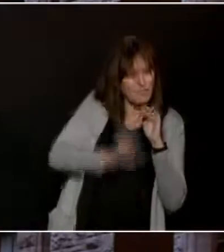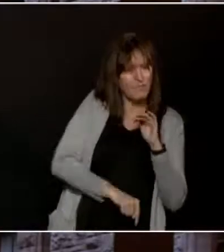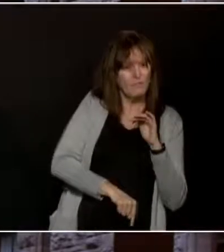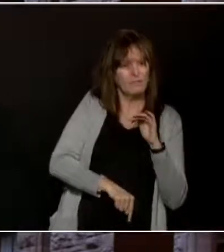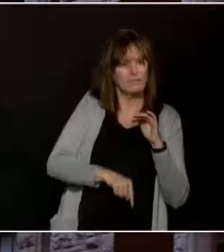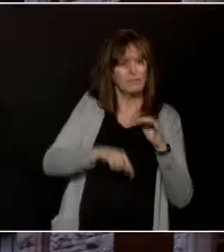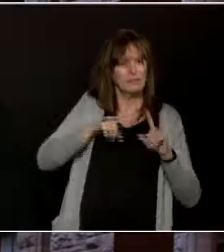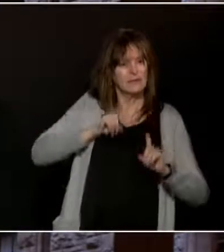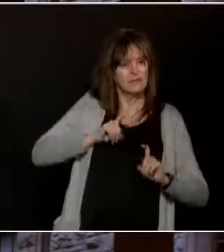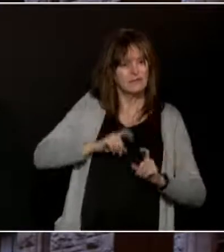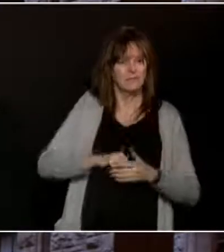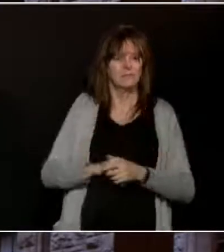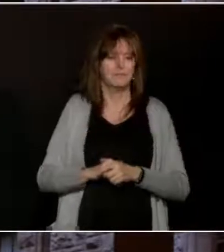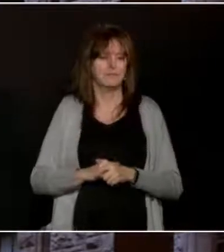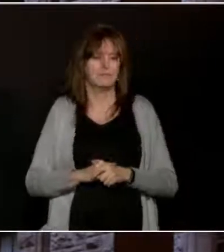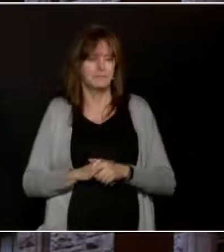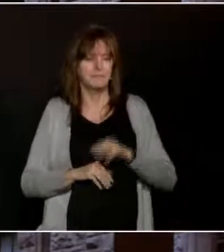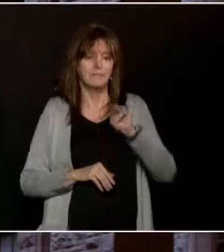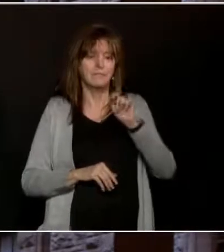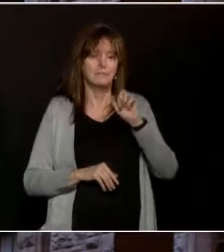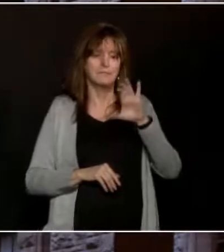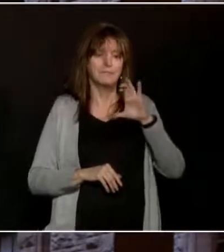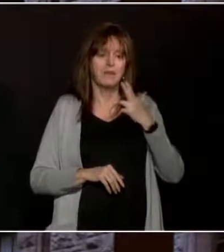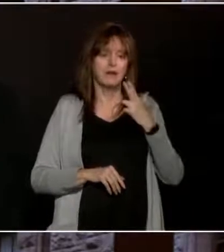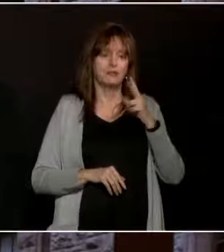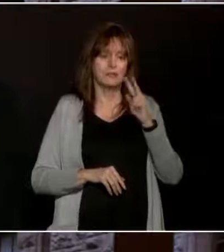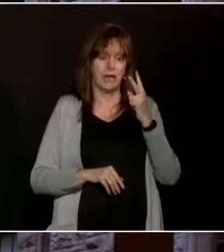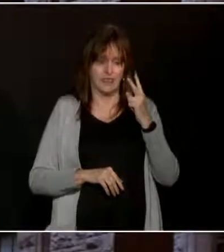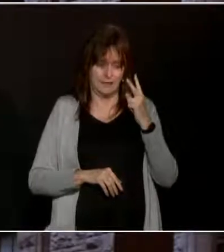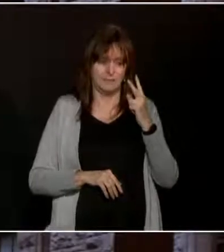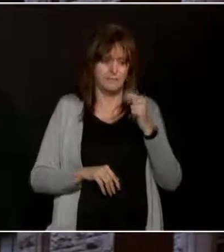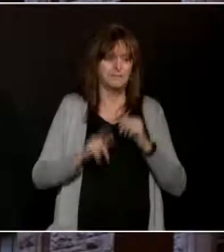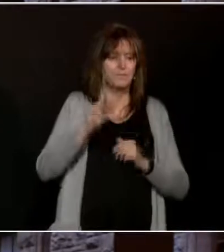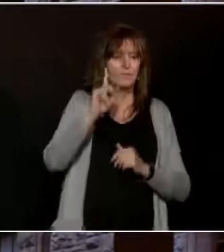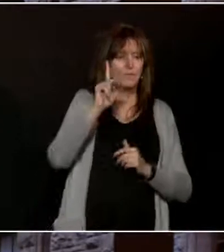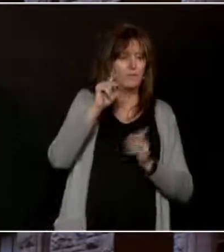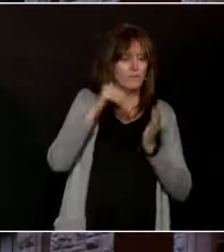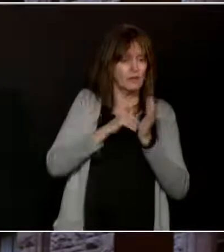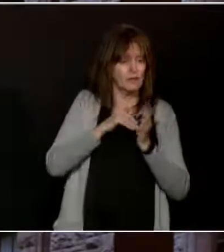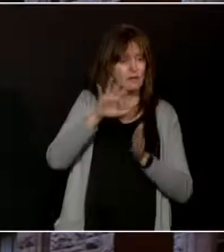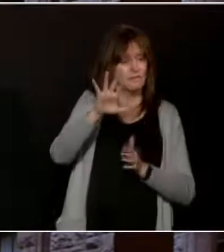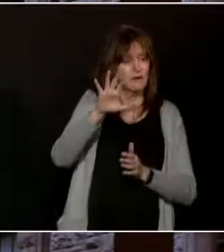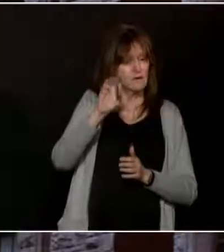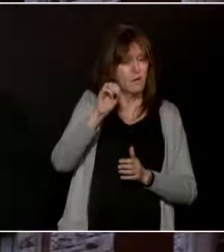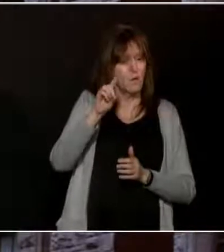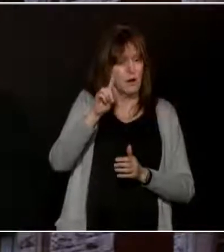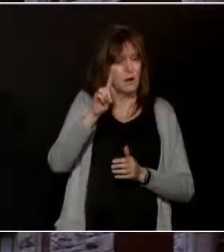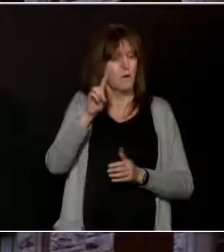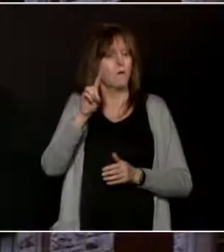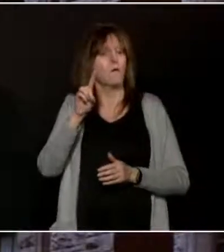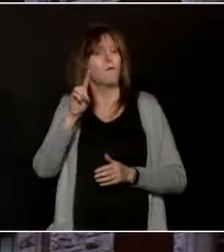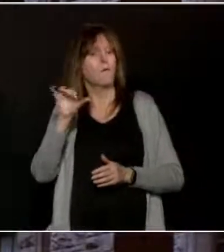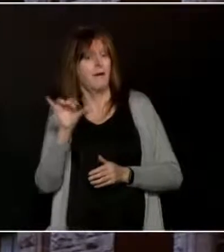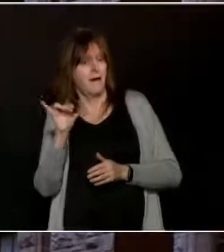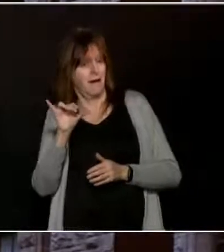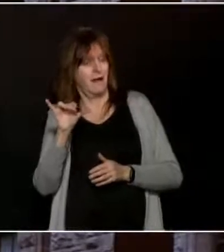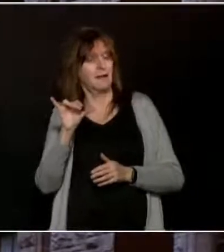23,347 samples have been screened for the 501Y mutation, and we have a positivity rate